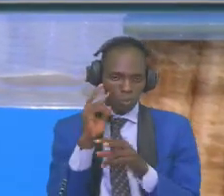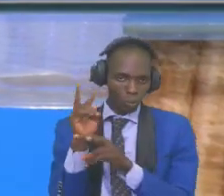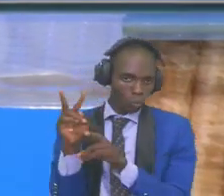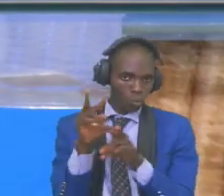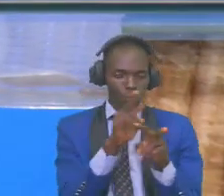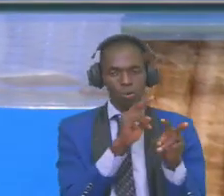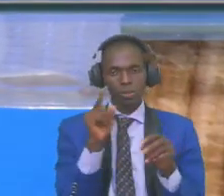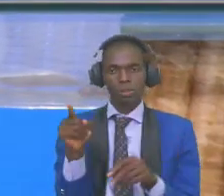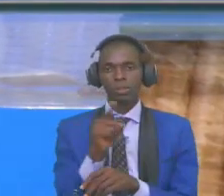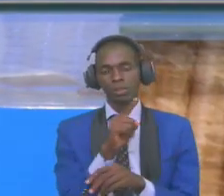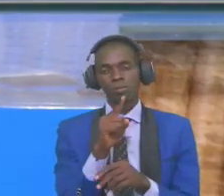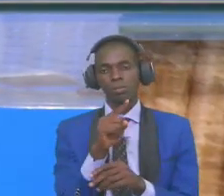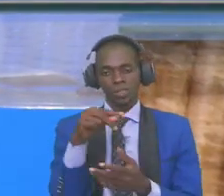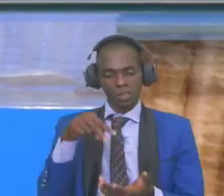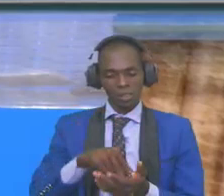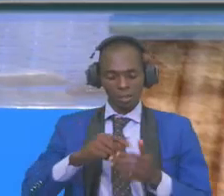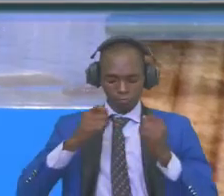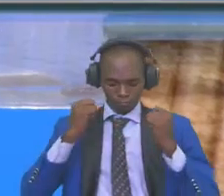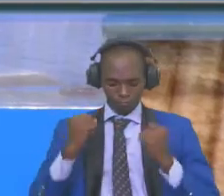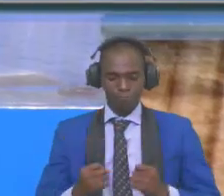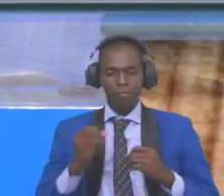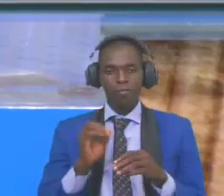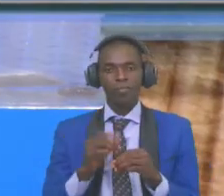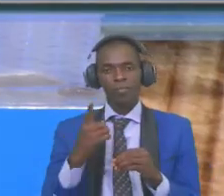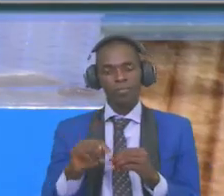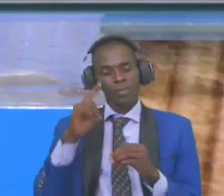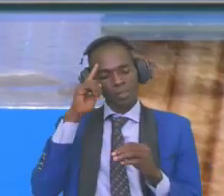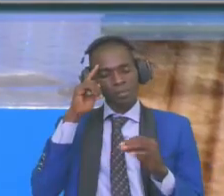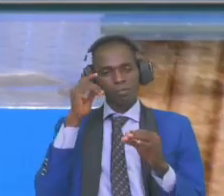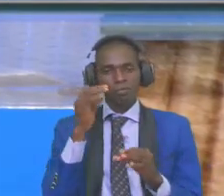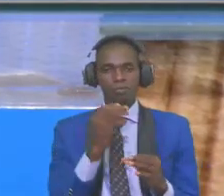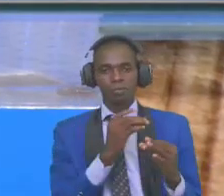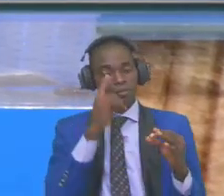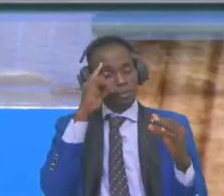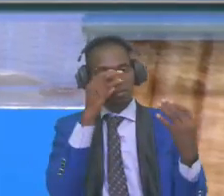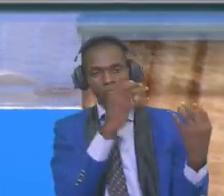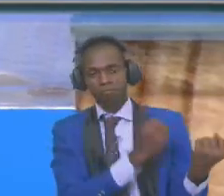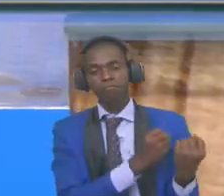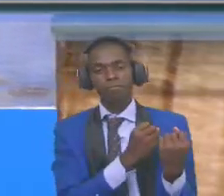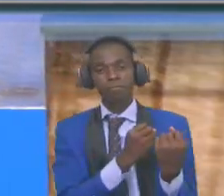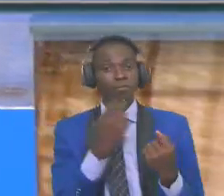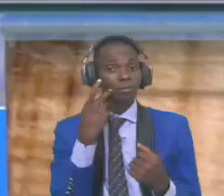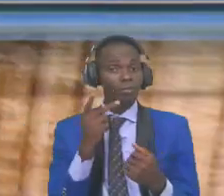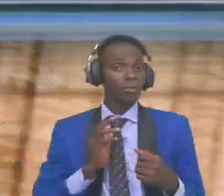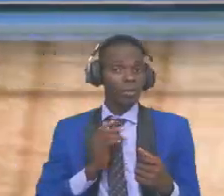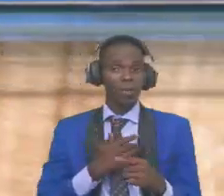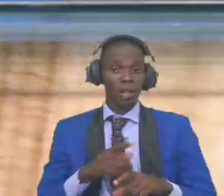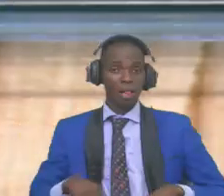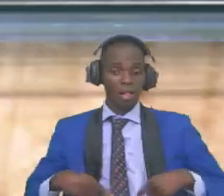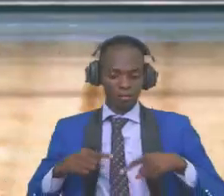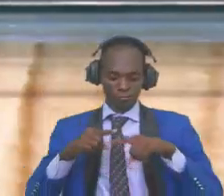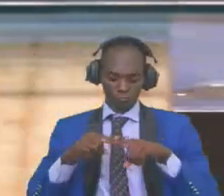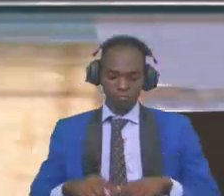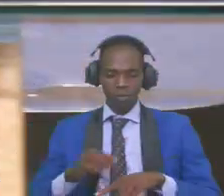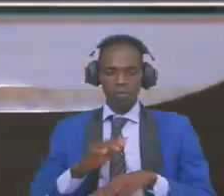fast in the faith. Stand fast in the faith. You know, our life depends on